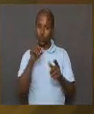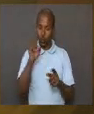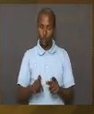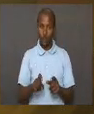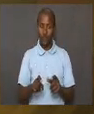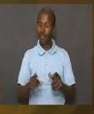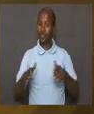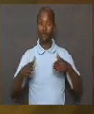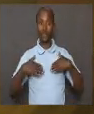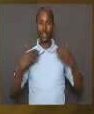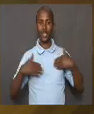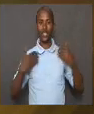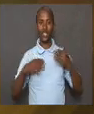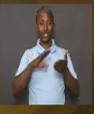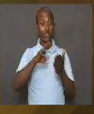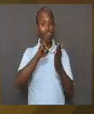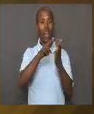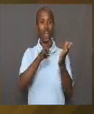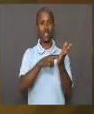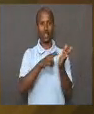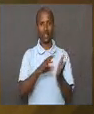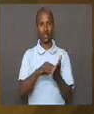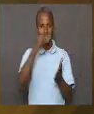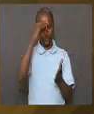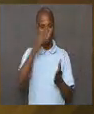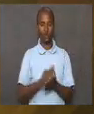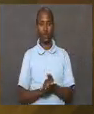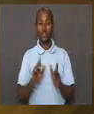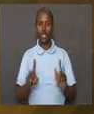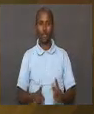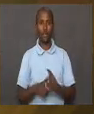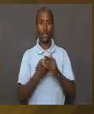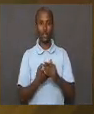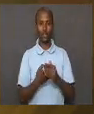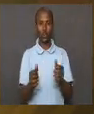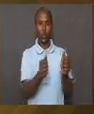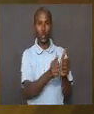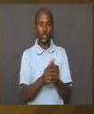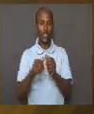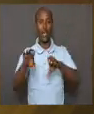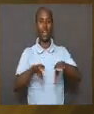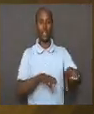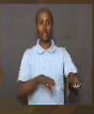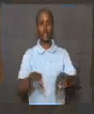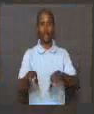an interesting lesson, students. Let us begin with an